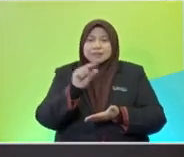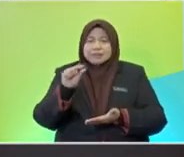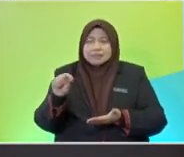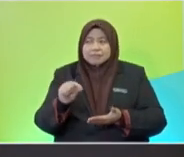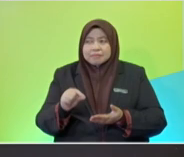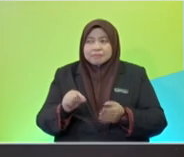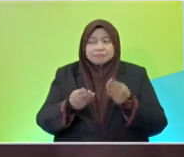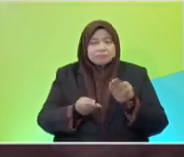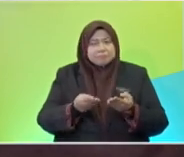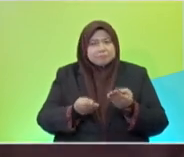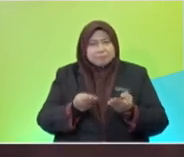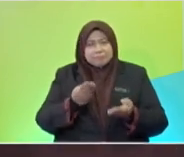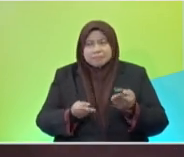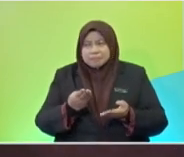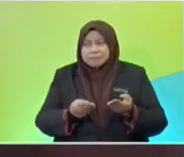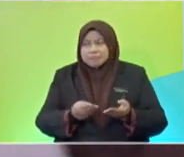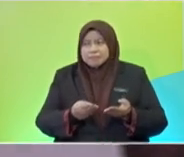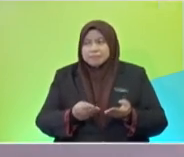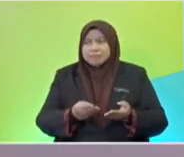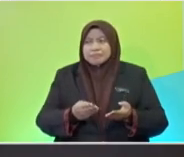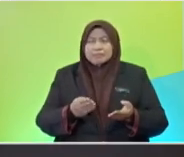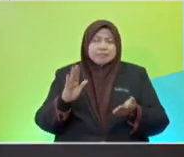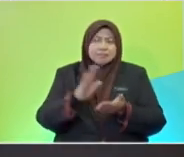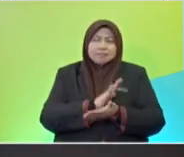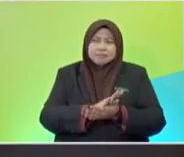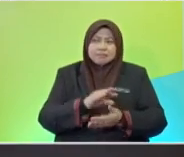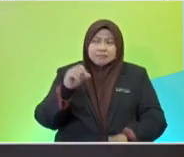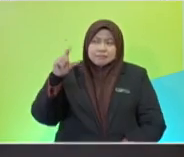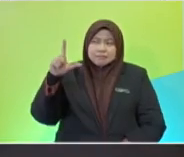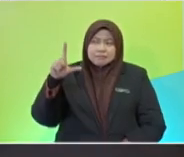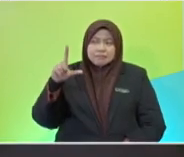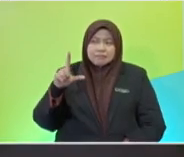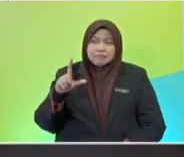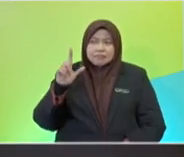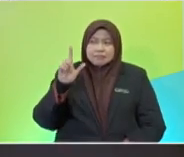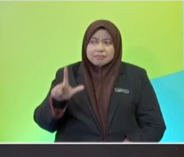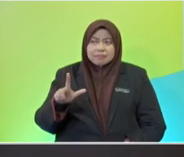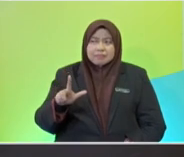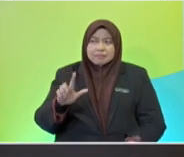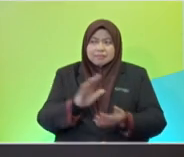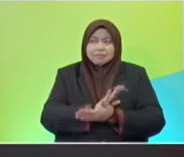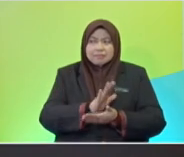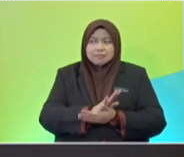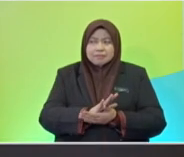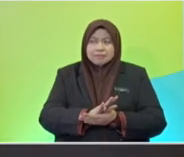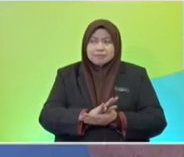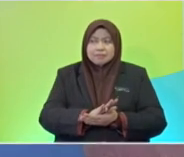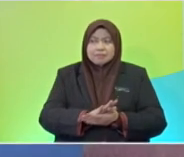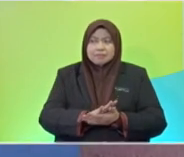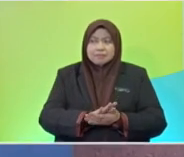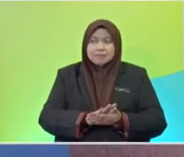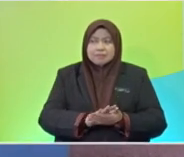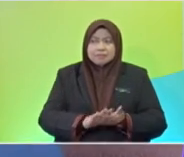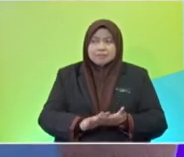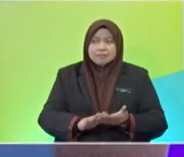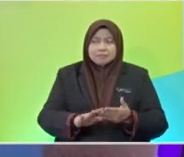compared to this thick, thick paper. Put your hand behind. So this thick one? Oh, you cannot see. How many fingers is Sean putting up?